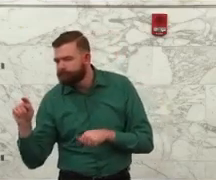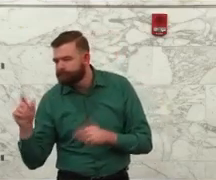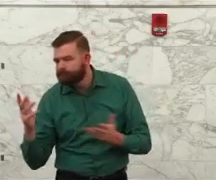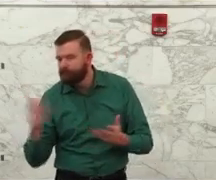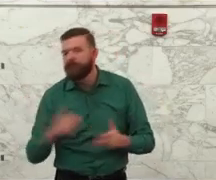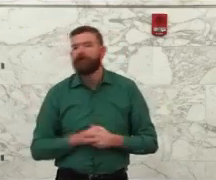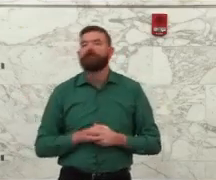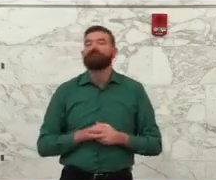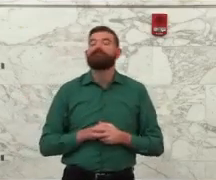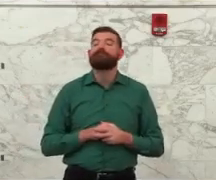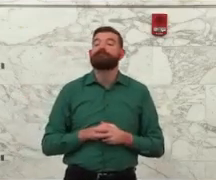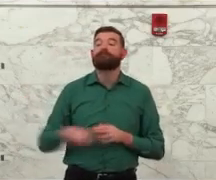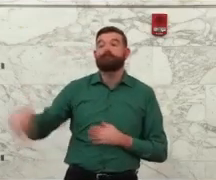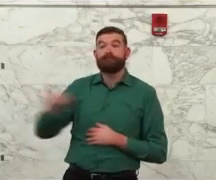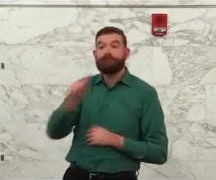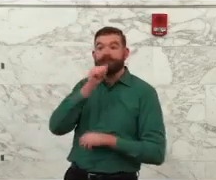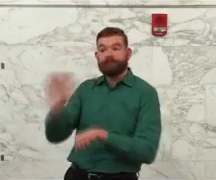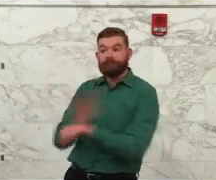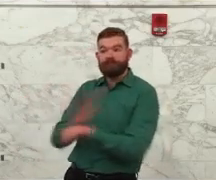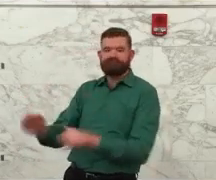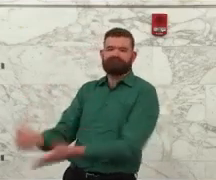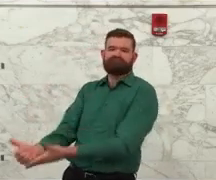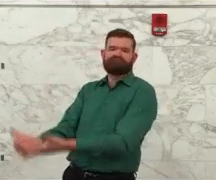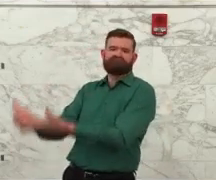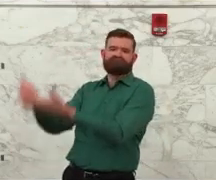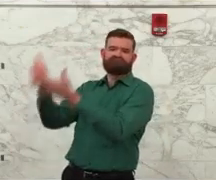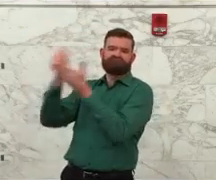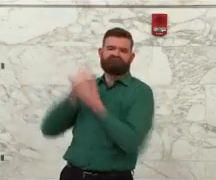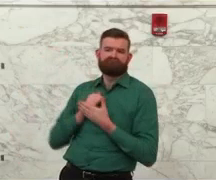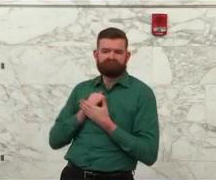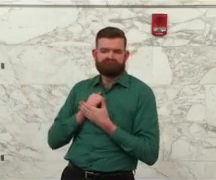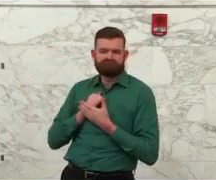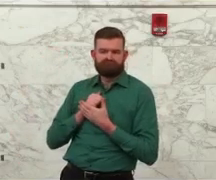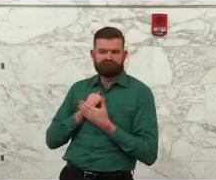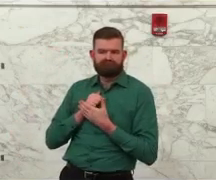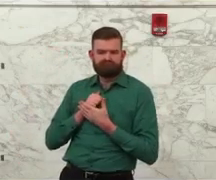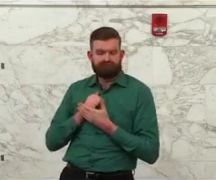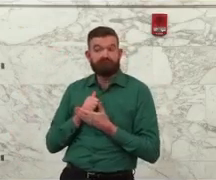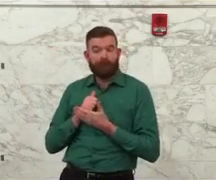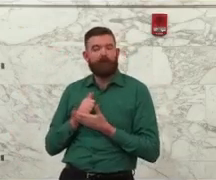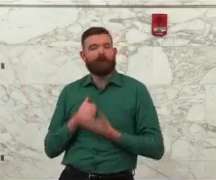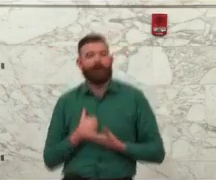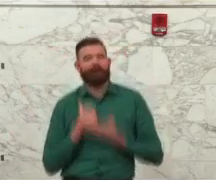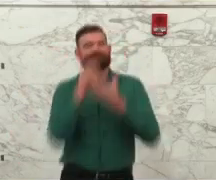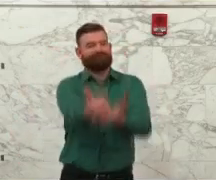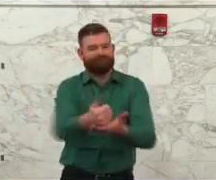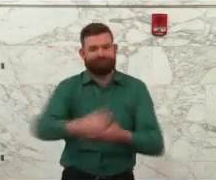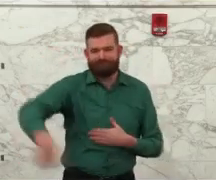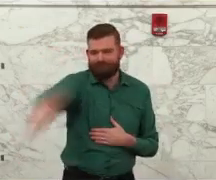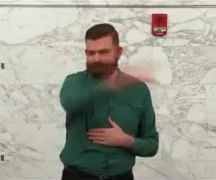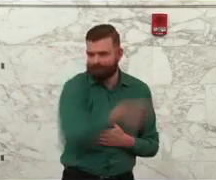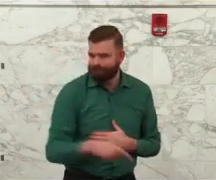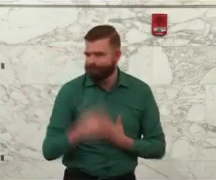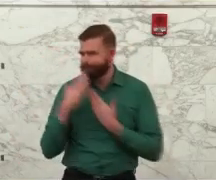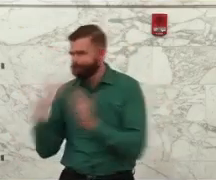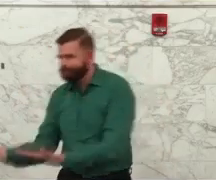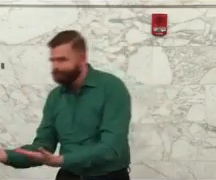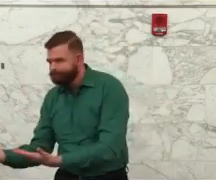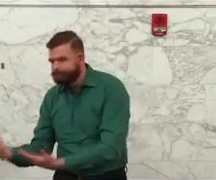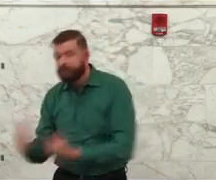in a big way, helping us out. It will take a village. We were with BioReference and LabCorp yesterday. I